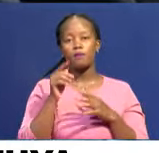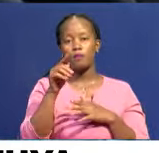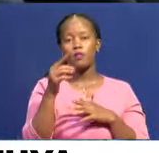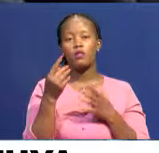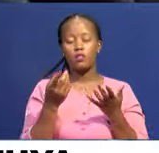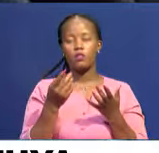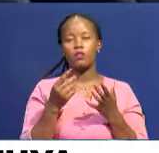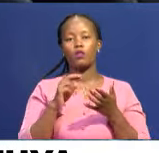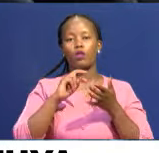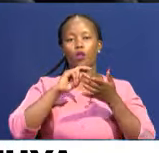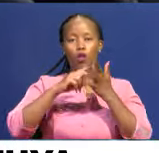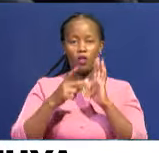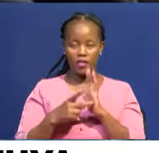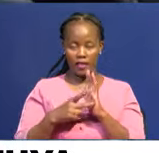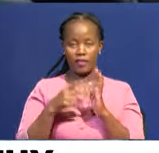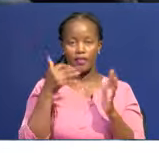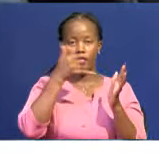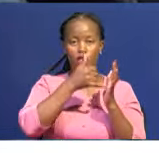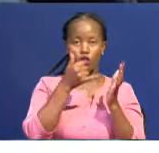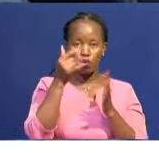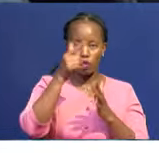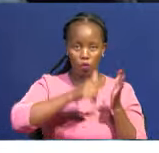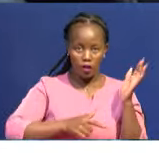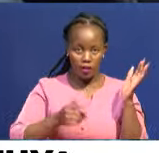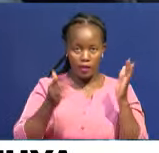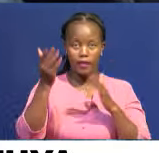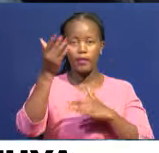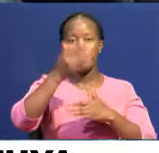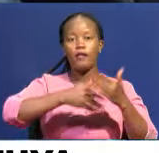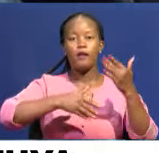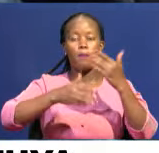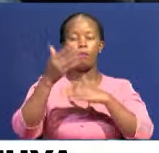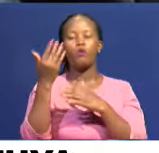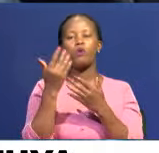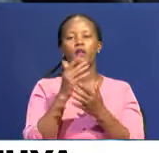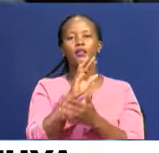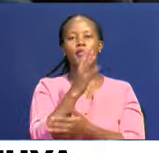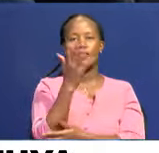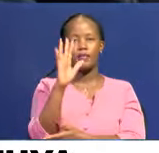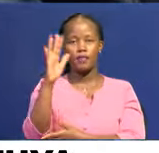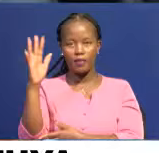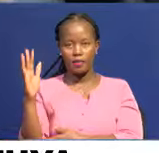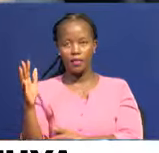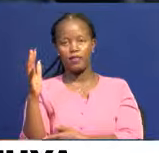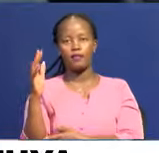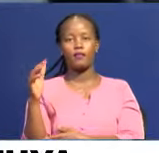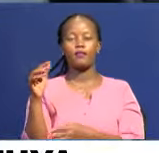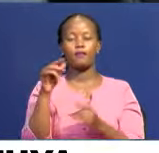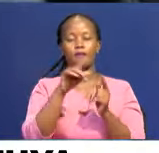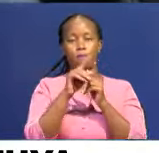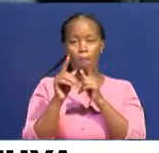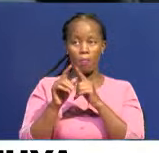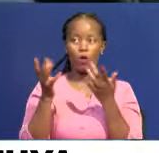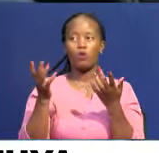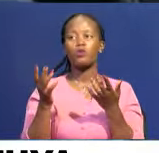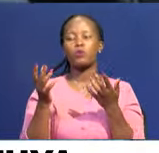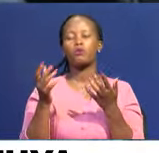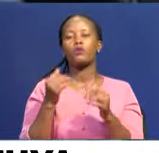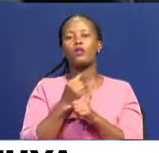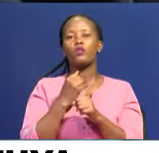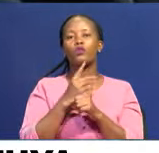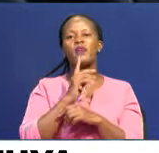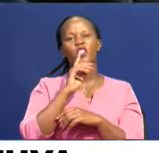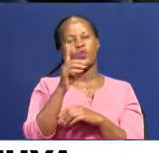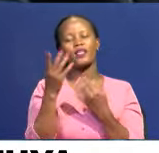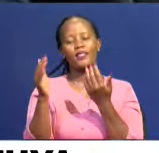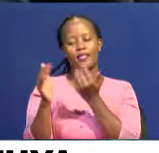must include that they build trees along the highway, the way it happens in other countries, and then they must also maintain